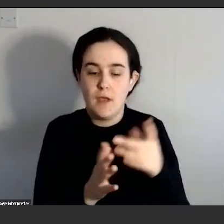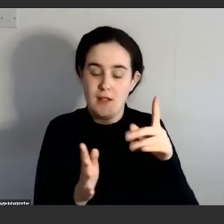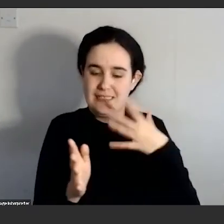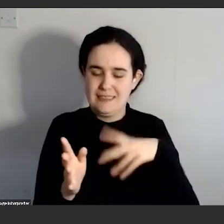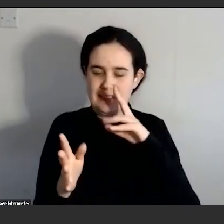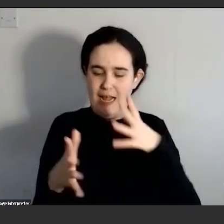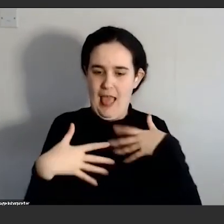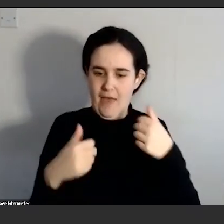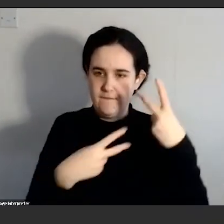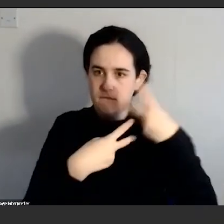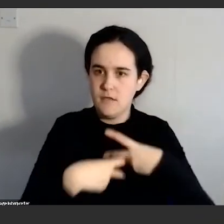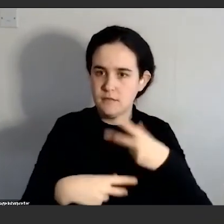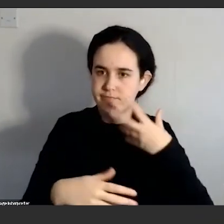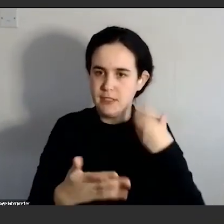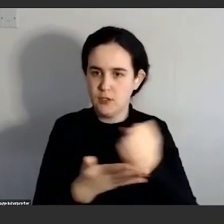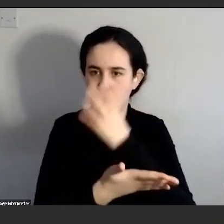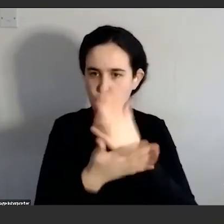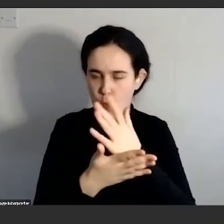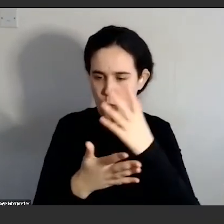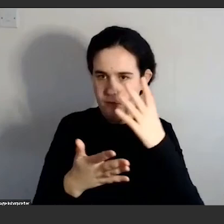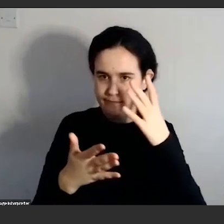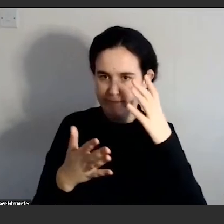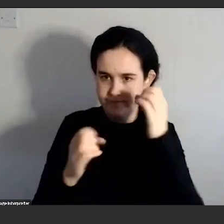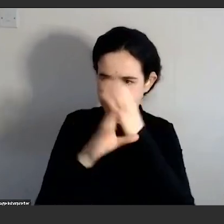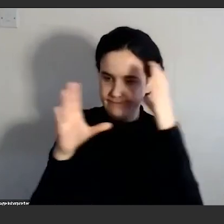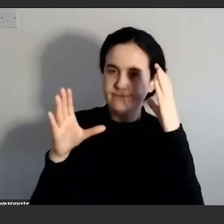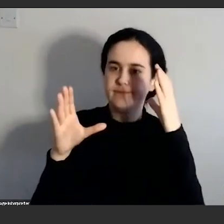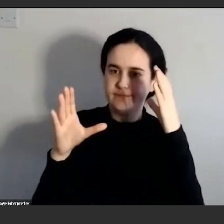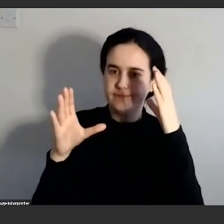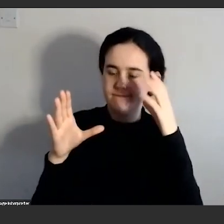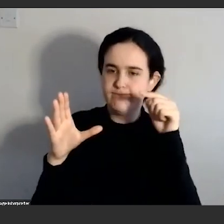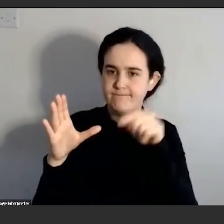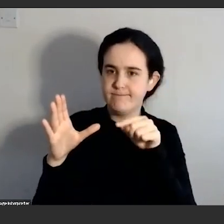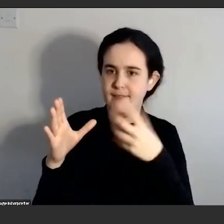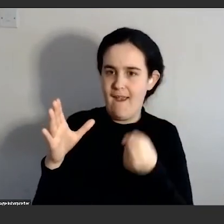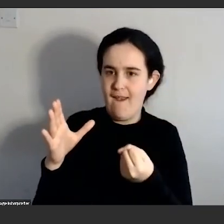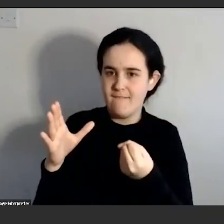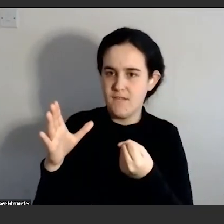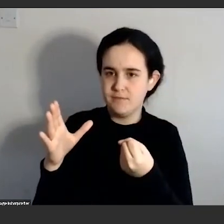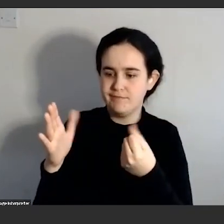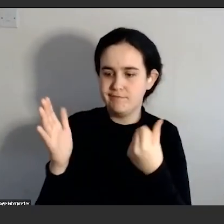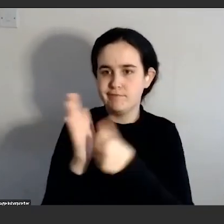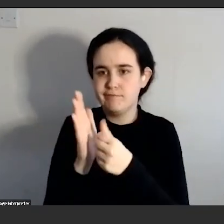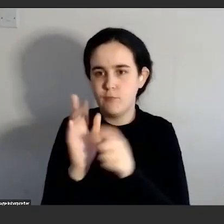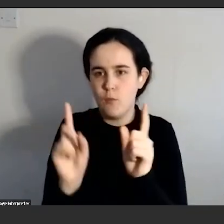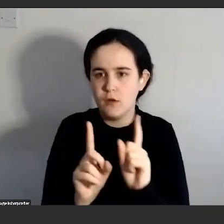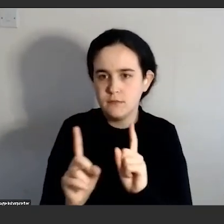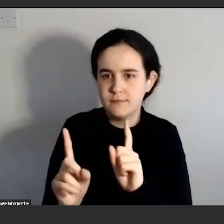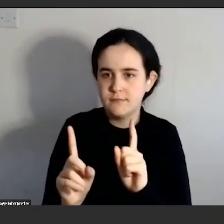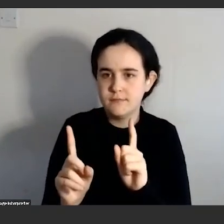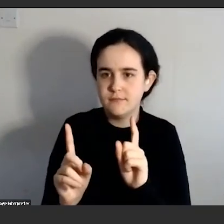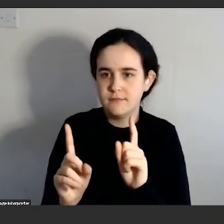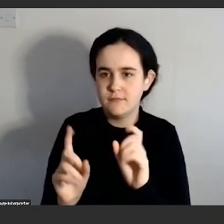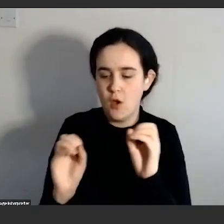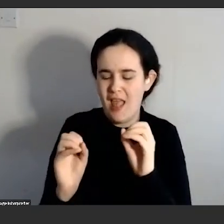hearing impairment, will not be utilizing the same tools as those who don't have a hearing impairment, and which might be a